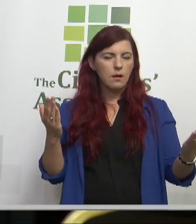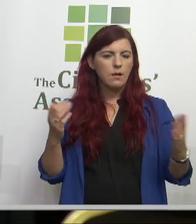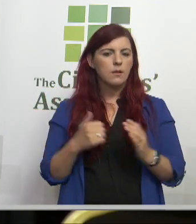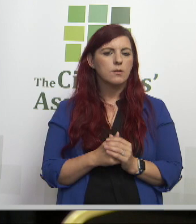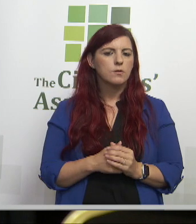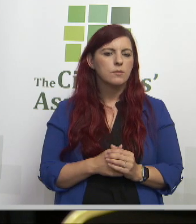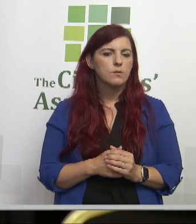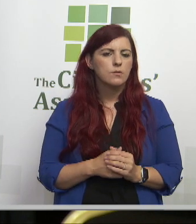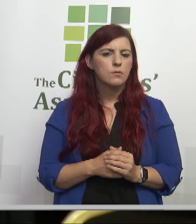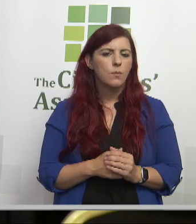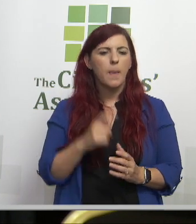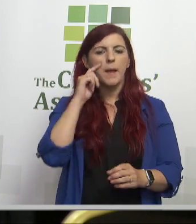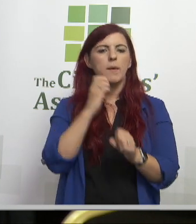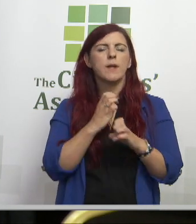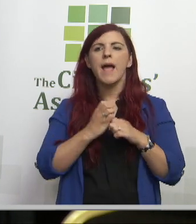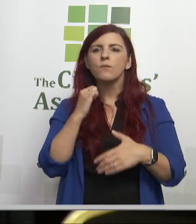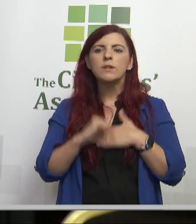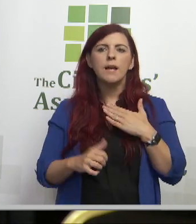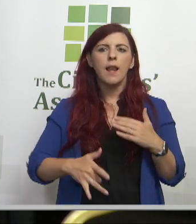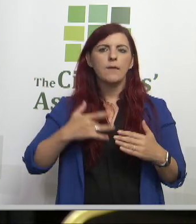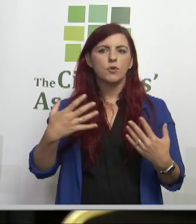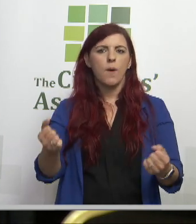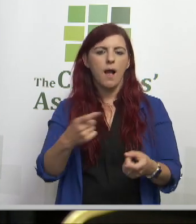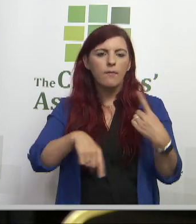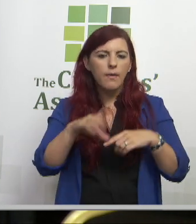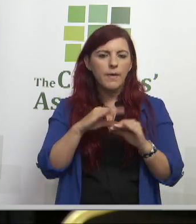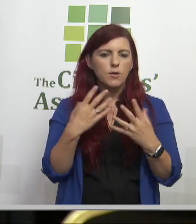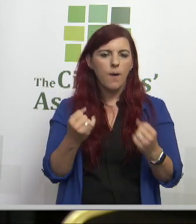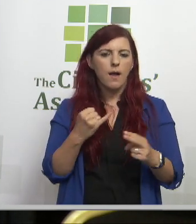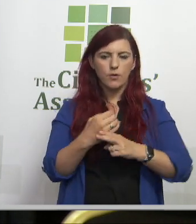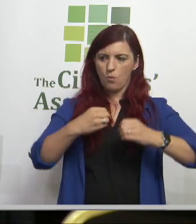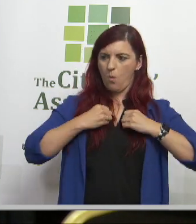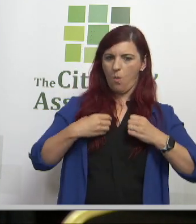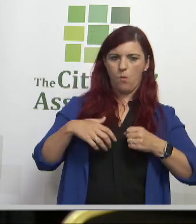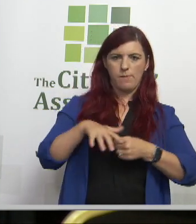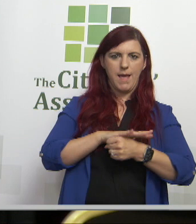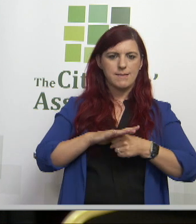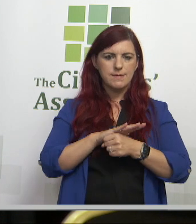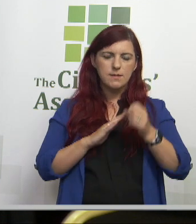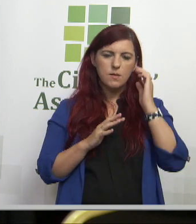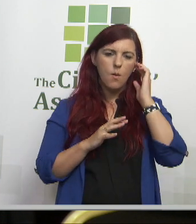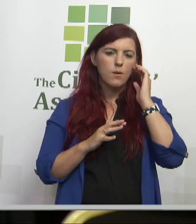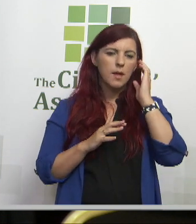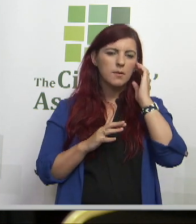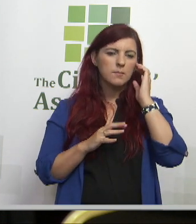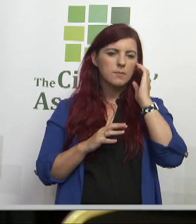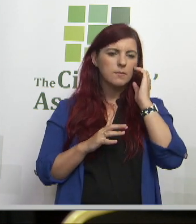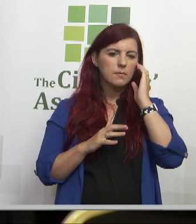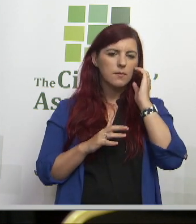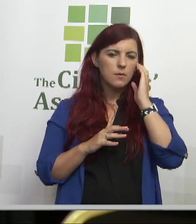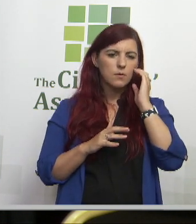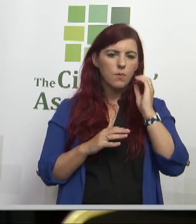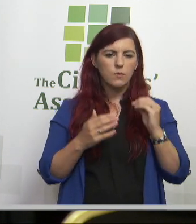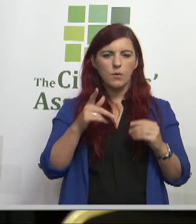everyday habitats here, things you will have that you'll recognise in your own places. So the first one I'm going to look at are hedgerows, which